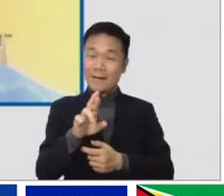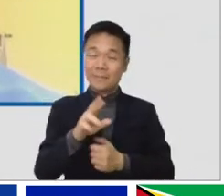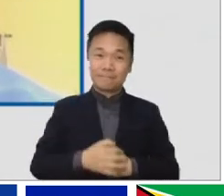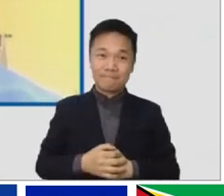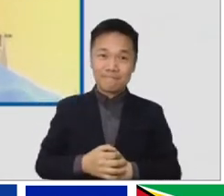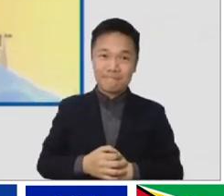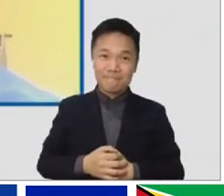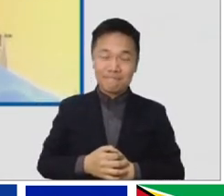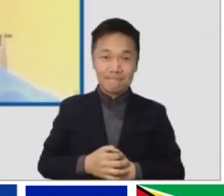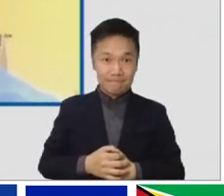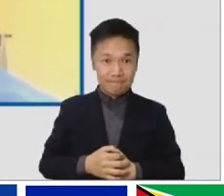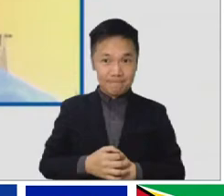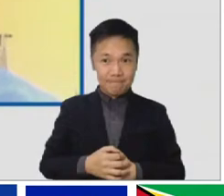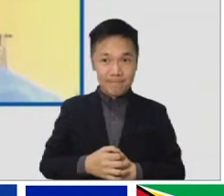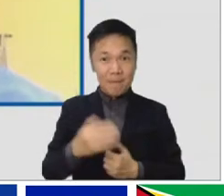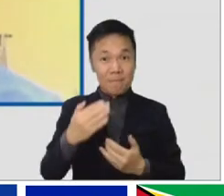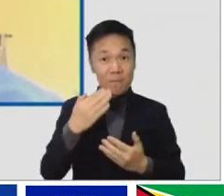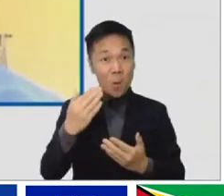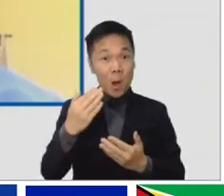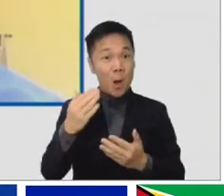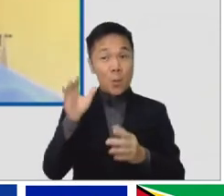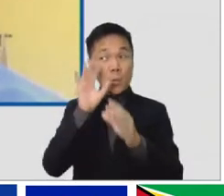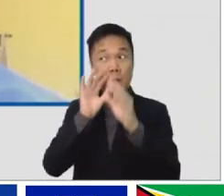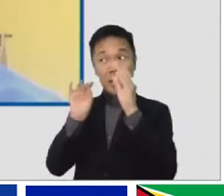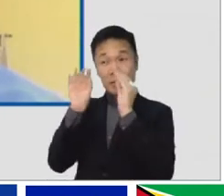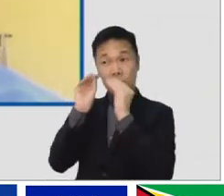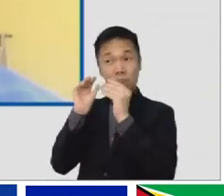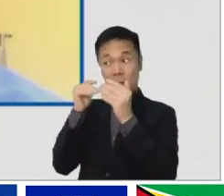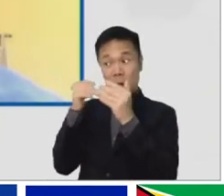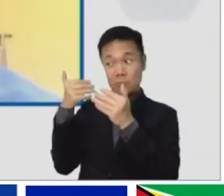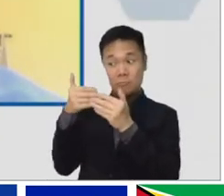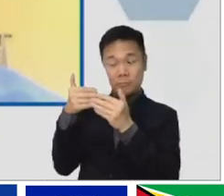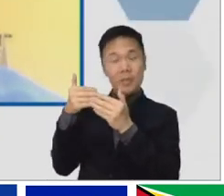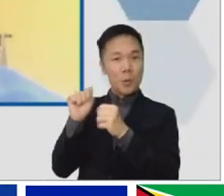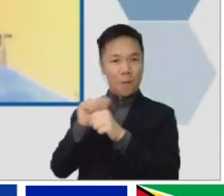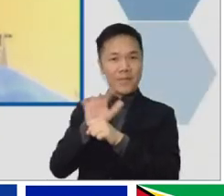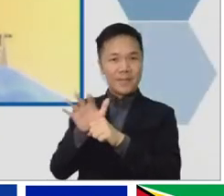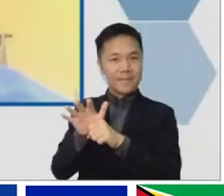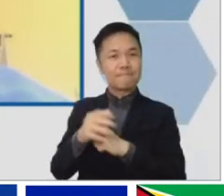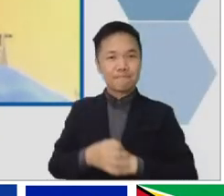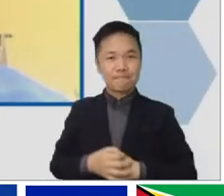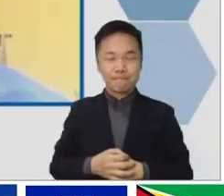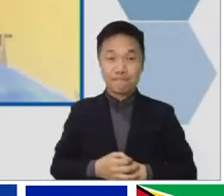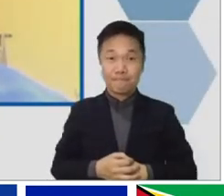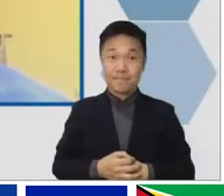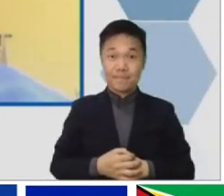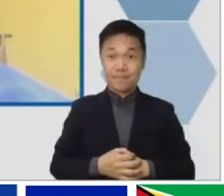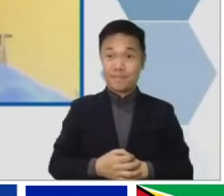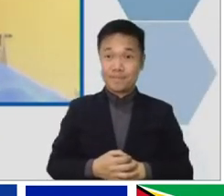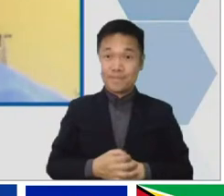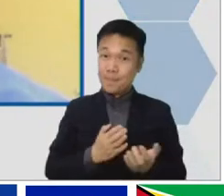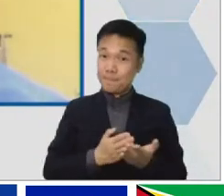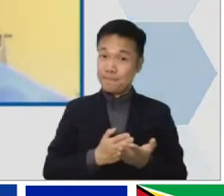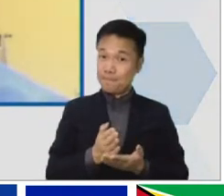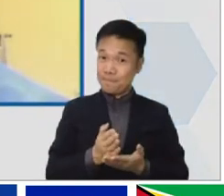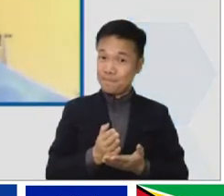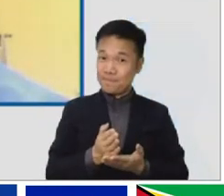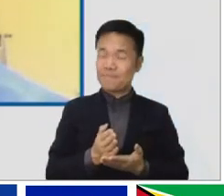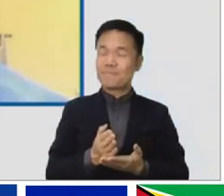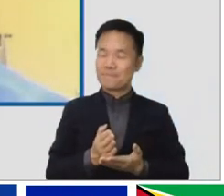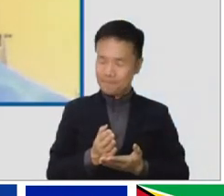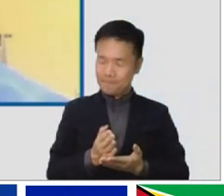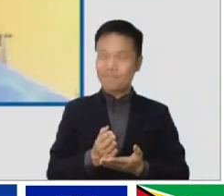lesson from COVID. I will begin now, prior to outlining the structure of our